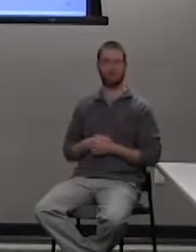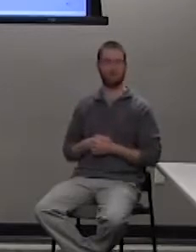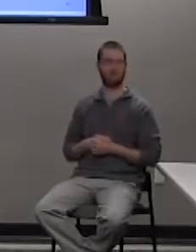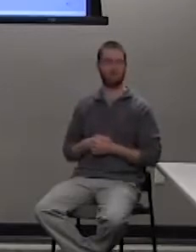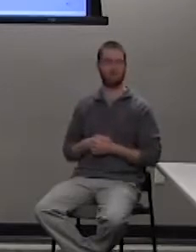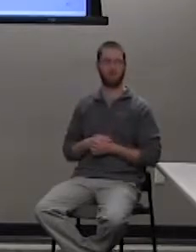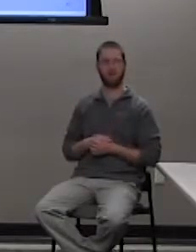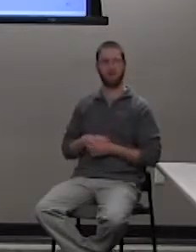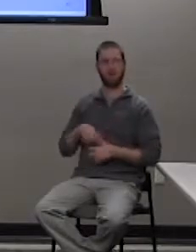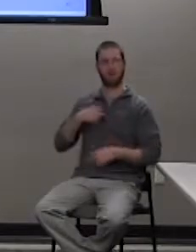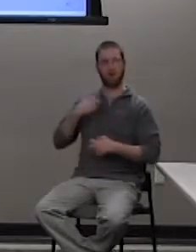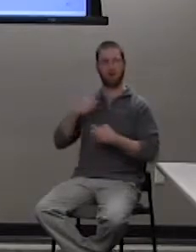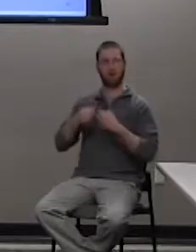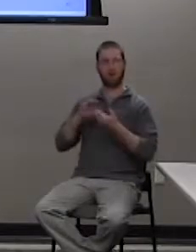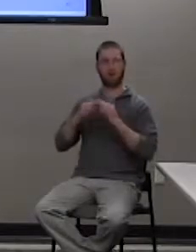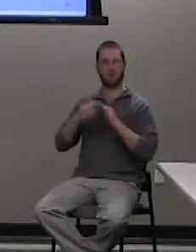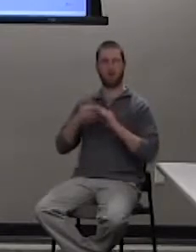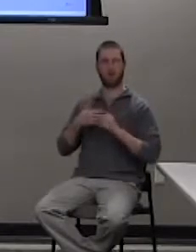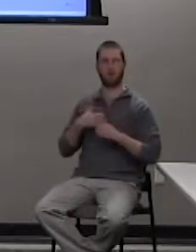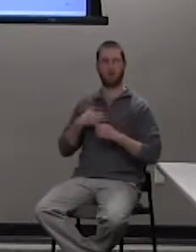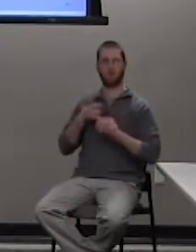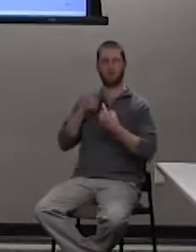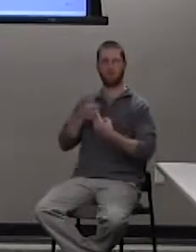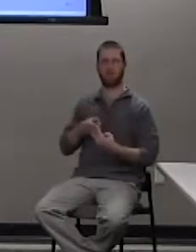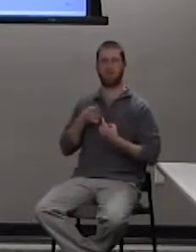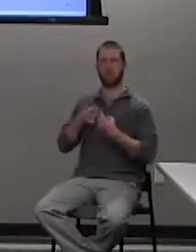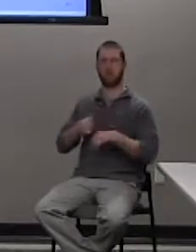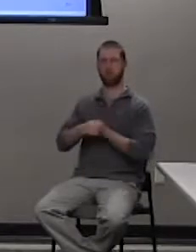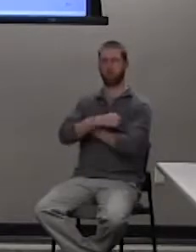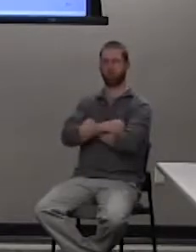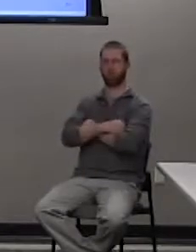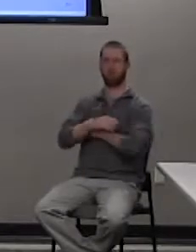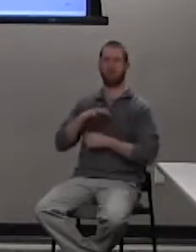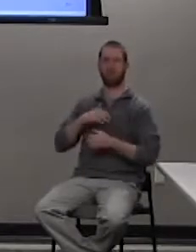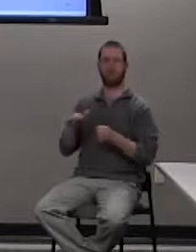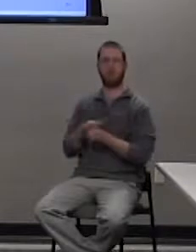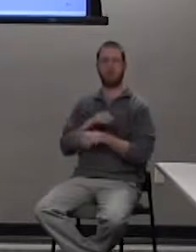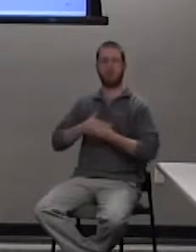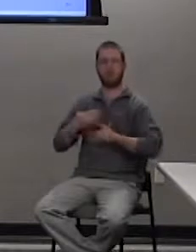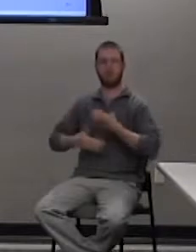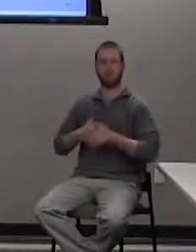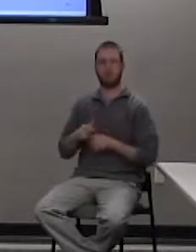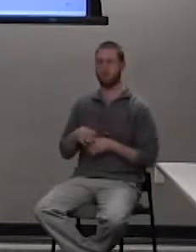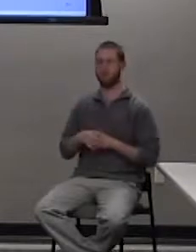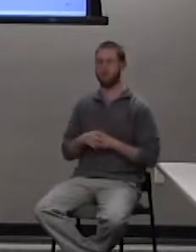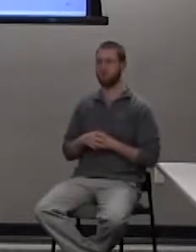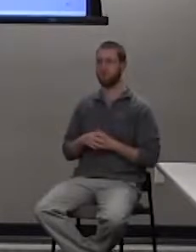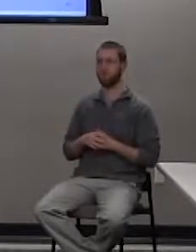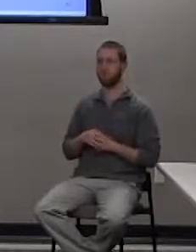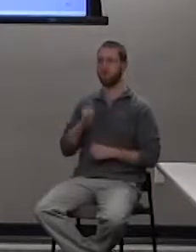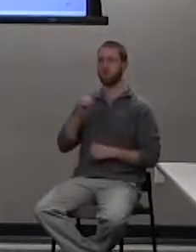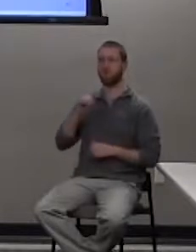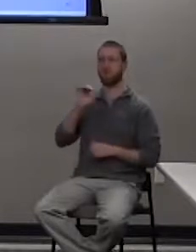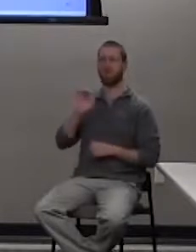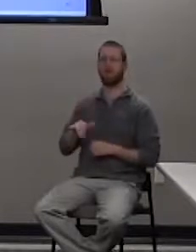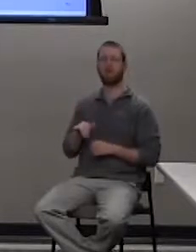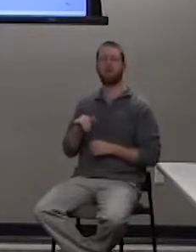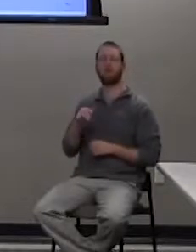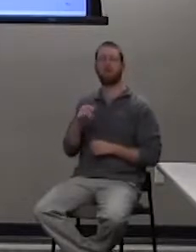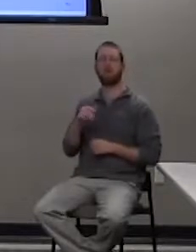I tell you, this is a tough community. I've been struggling with arm folding this entire process. So, but I mean, to that is that getting into